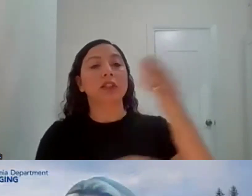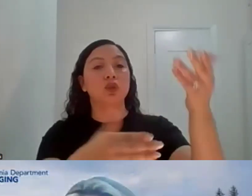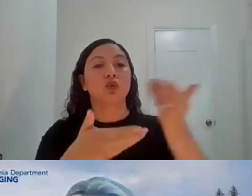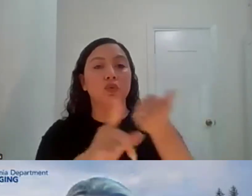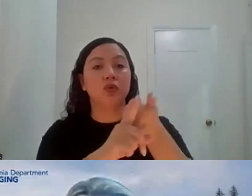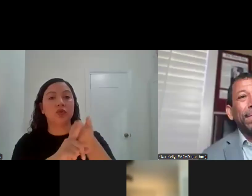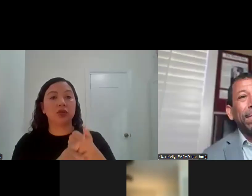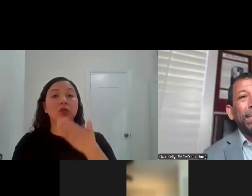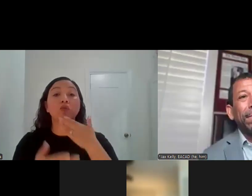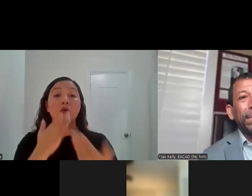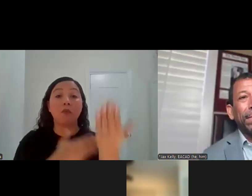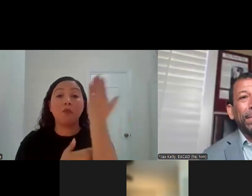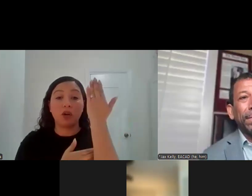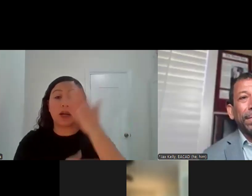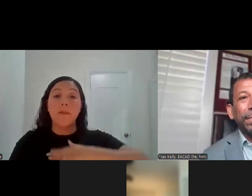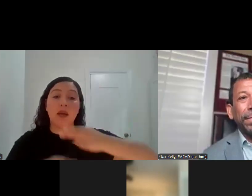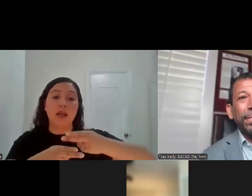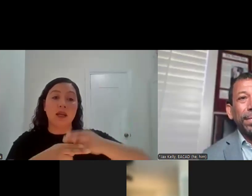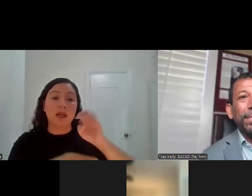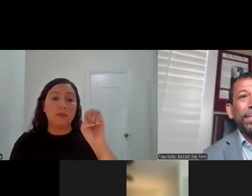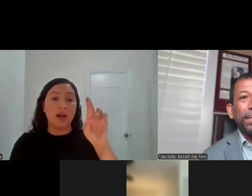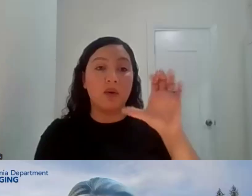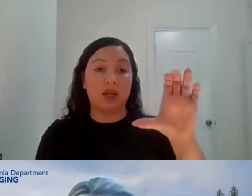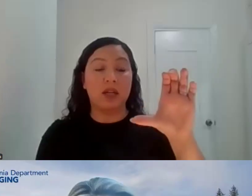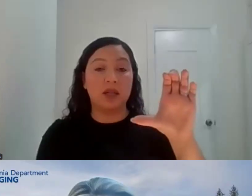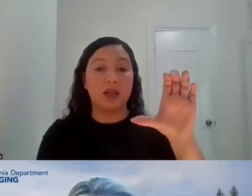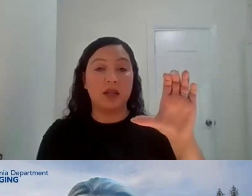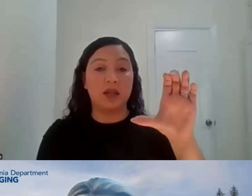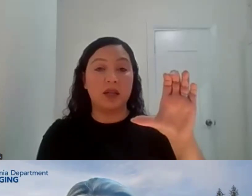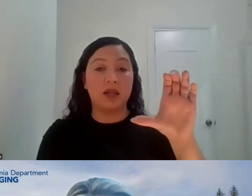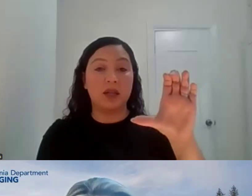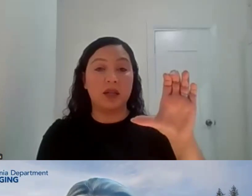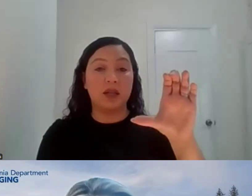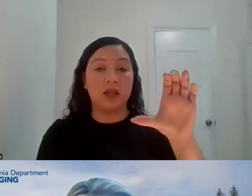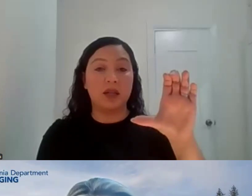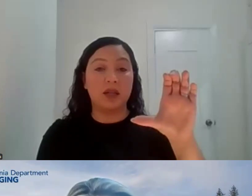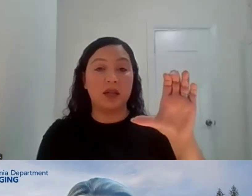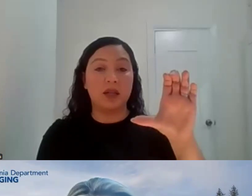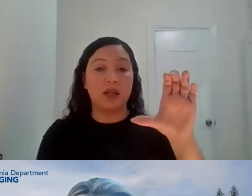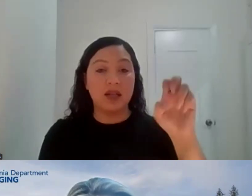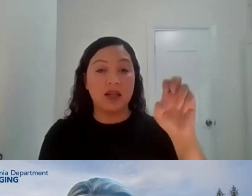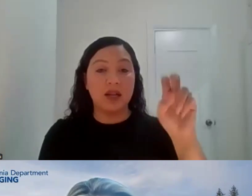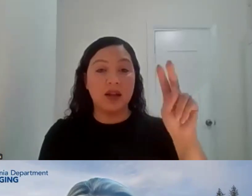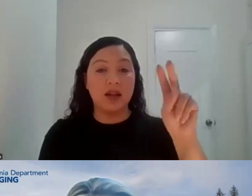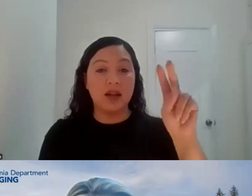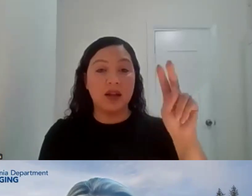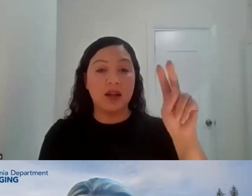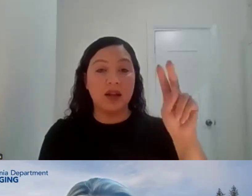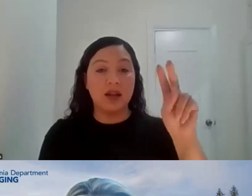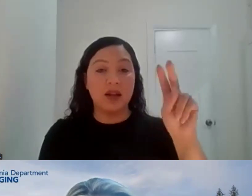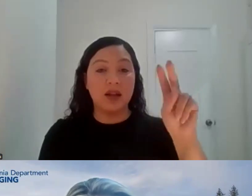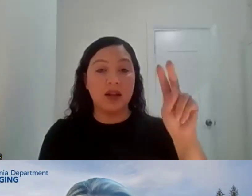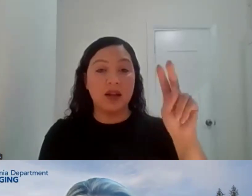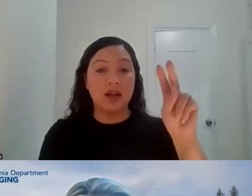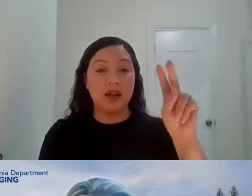everyone. My name is Eric Anthony Devizin. So I'm here representing the Community Action Partnership, which is CAP